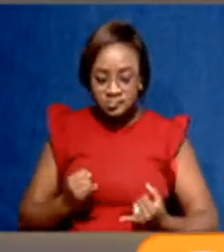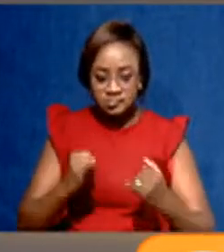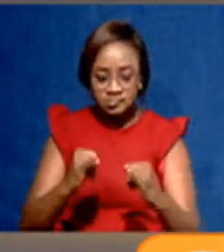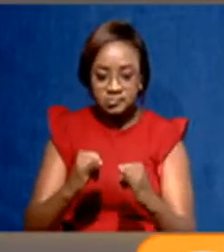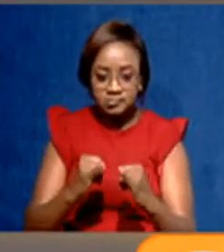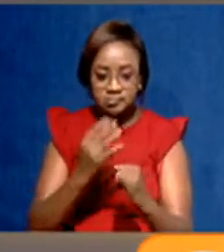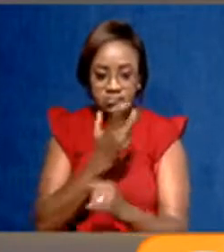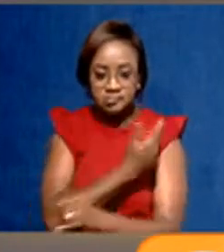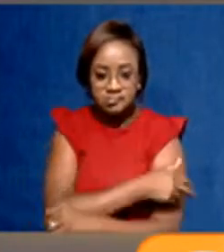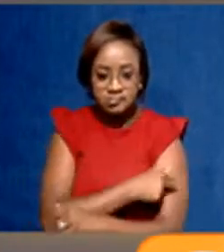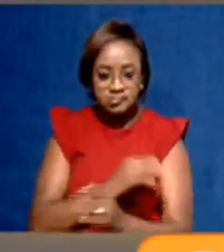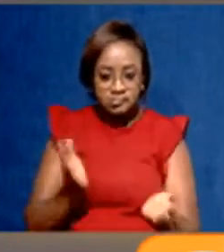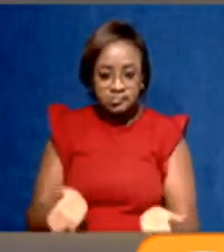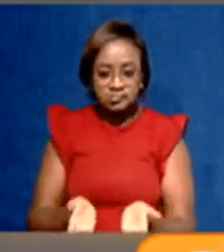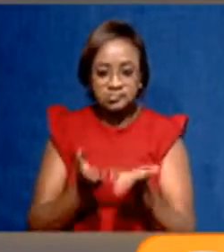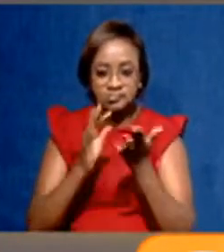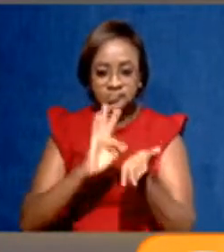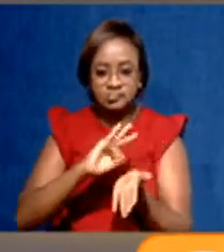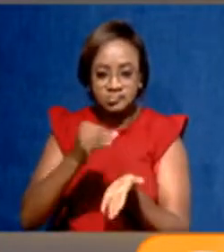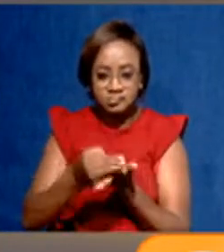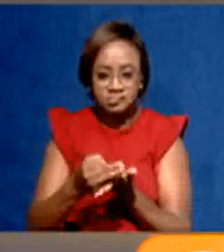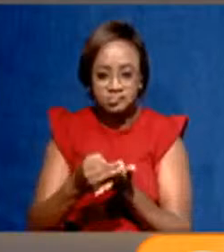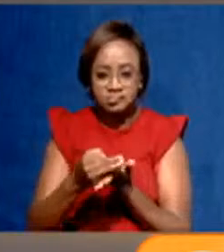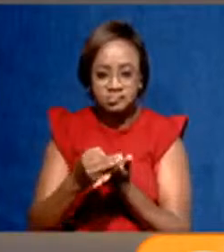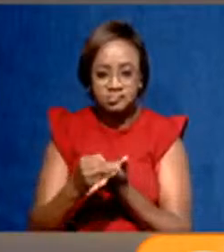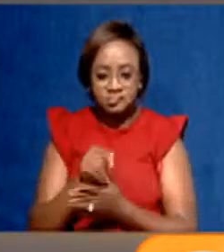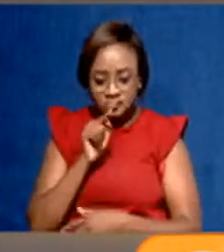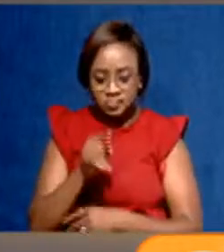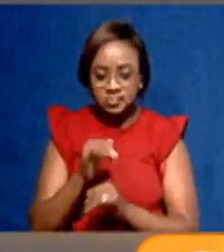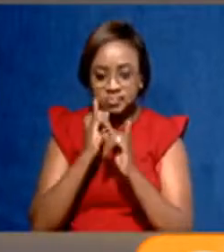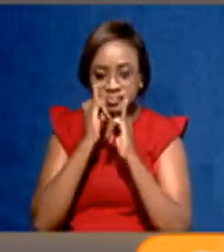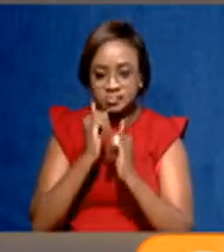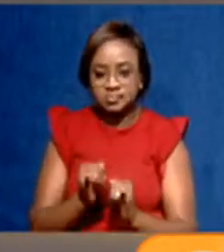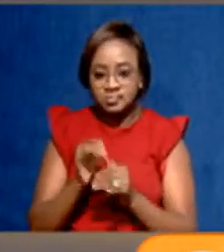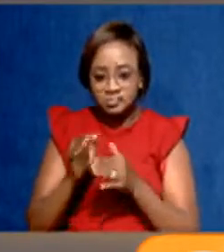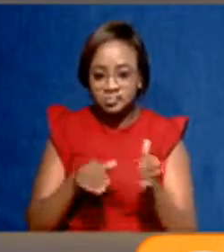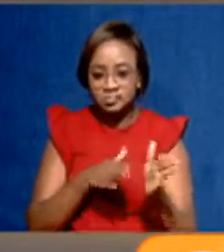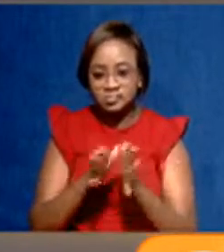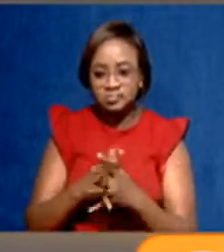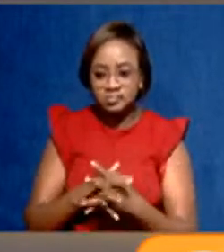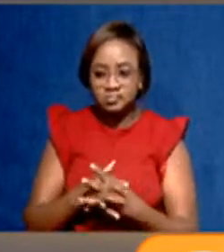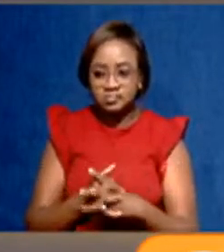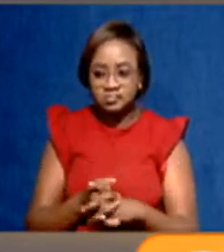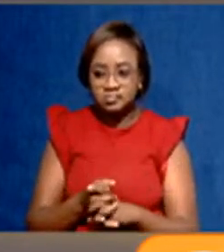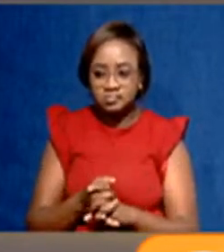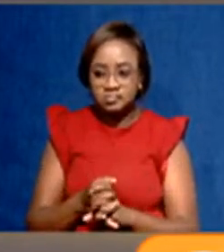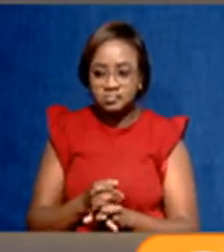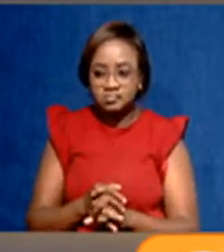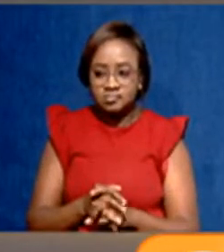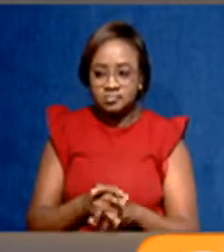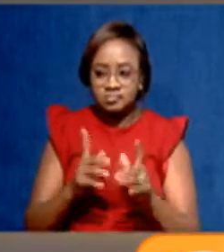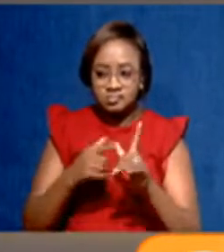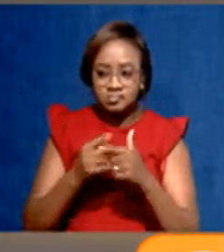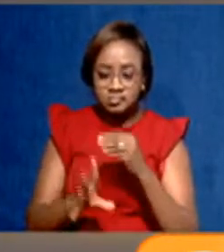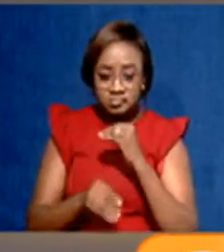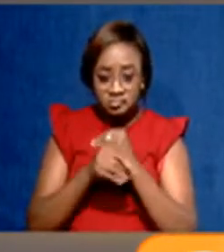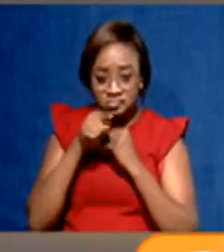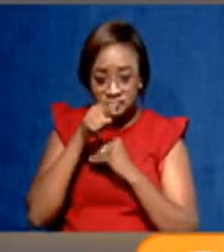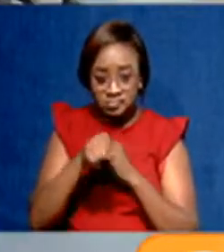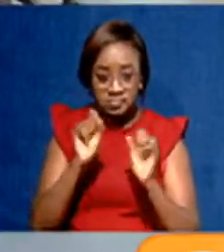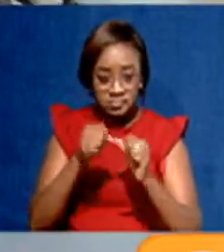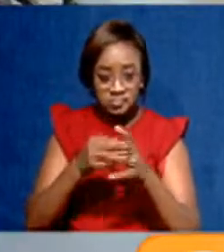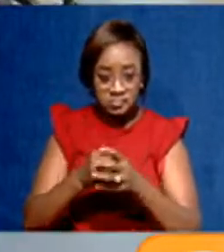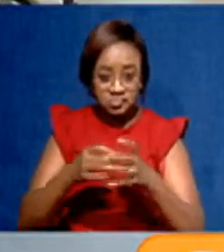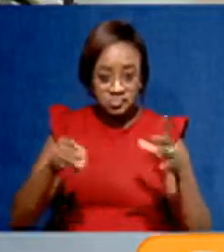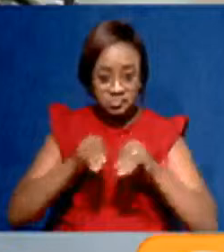Facilities Improvement Fund, which is a new thing in our country. Can Kang'ata care be expanded